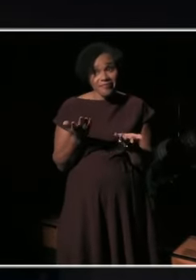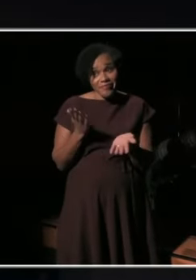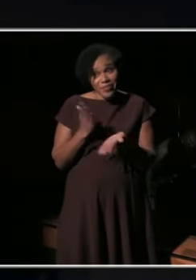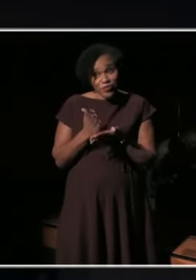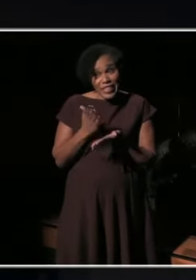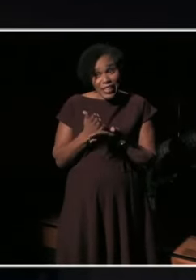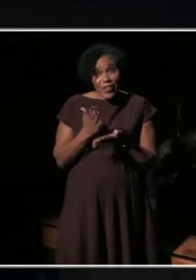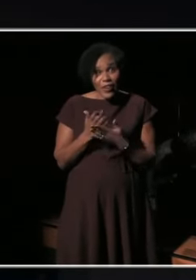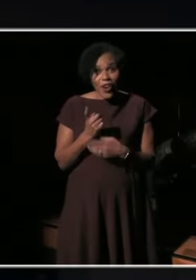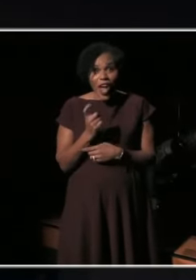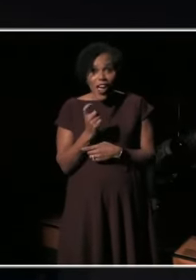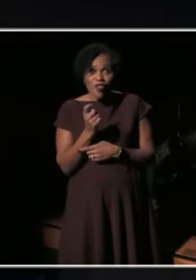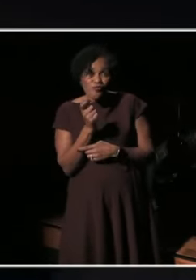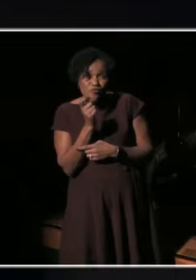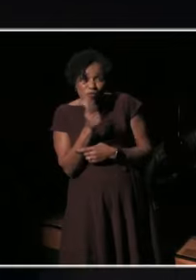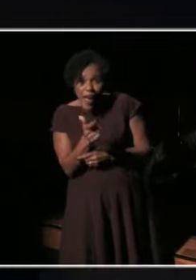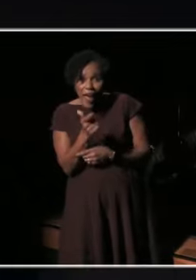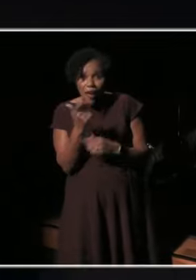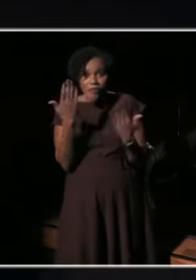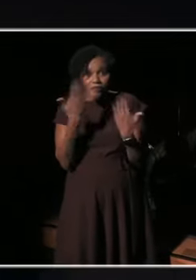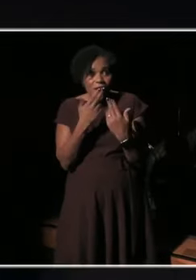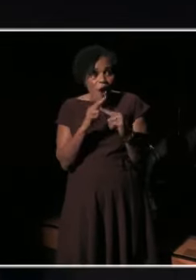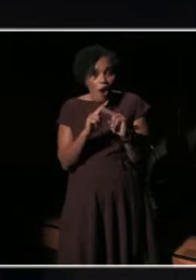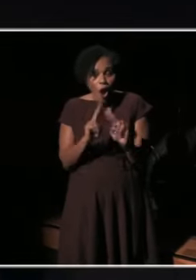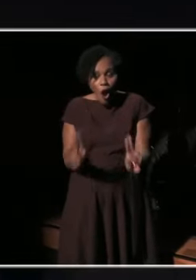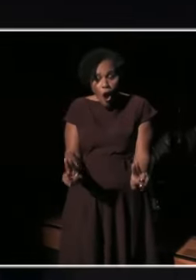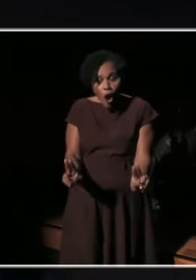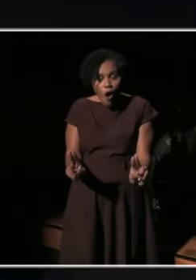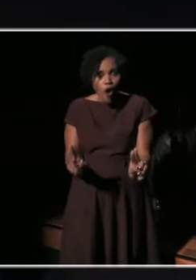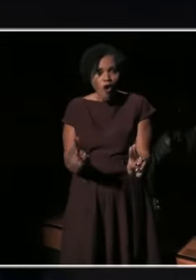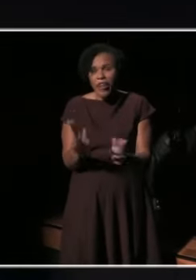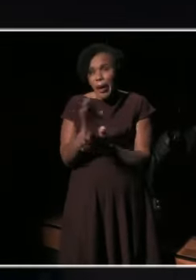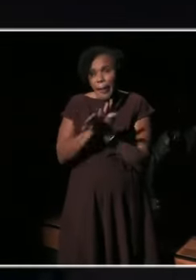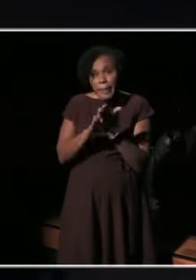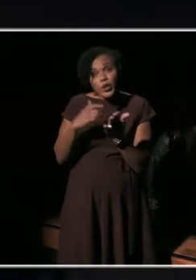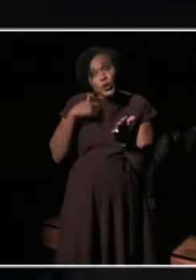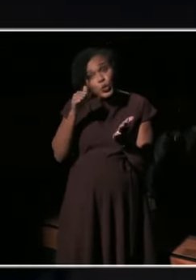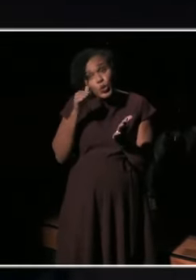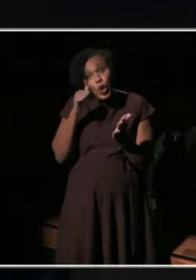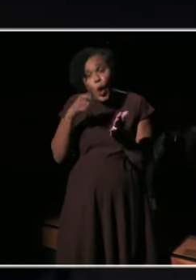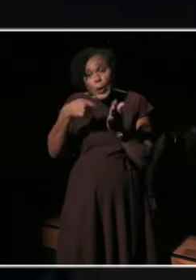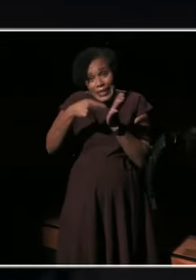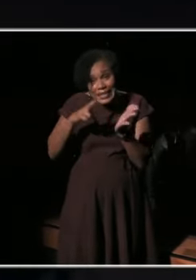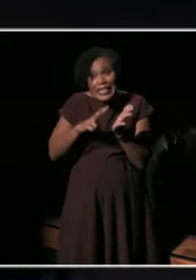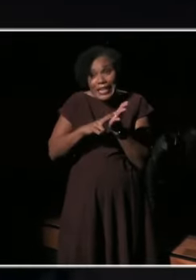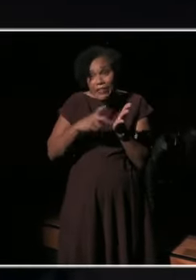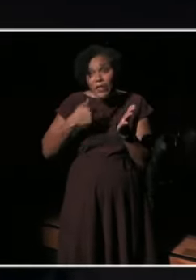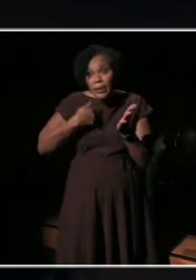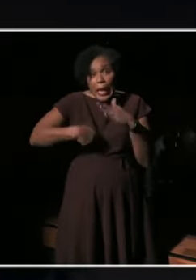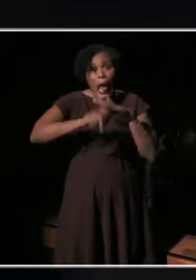red night up from being on All the TV,